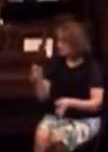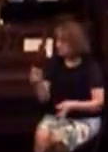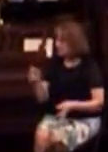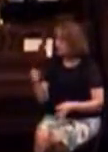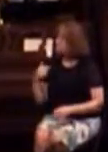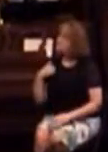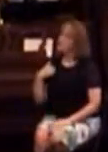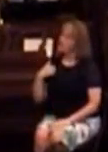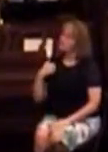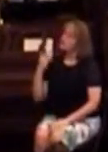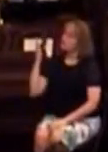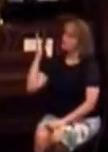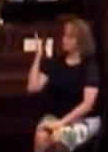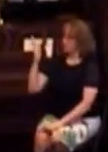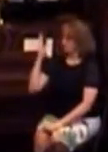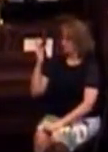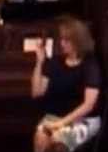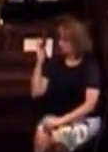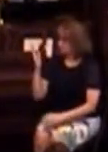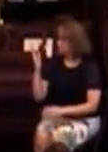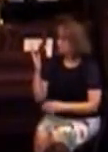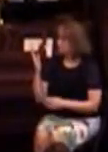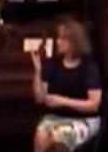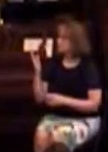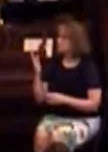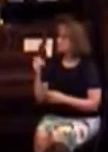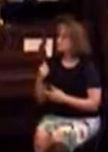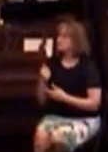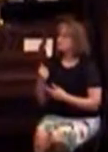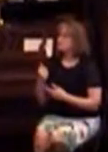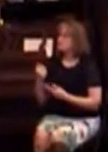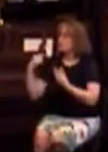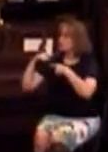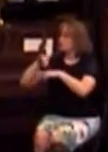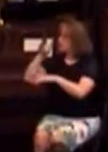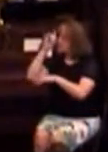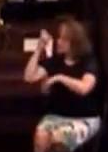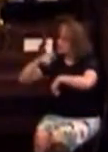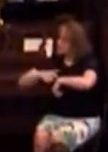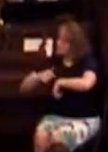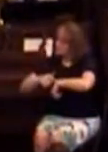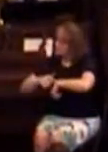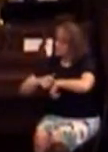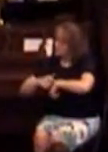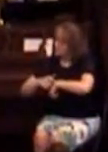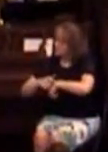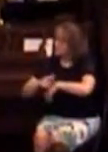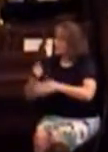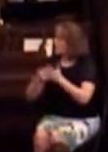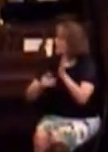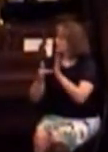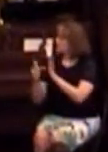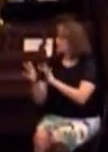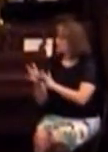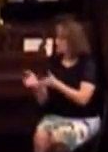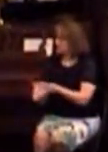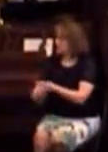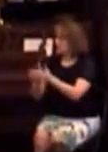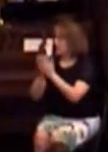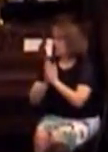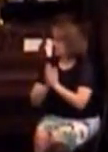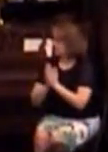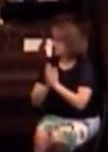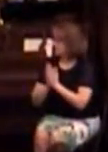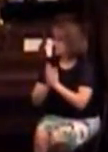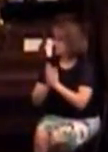preach throughout the entire summer on questions Jesus asked in the scripture.